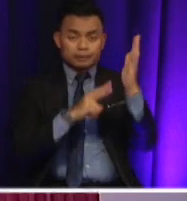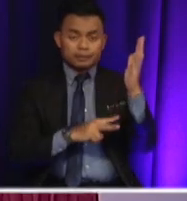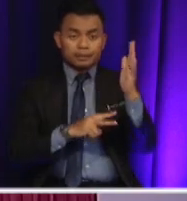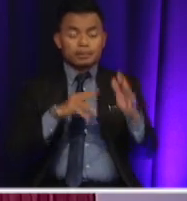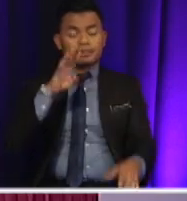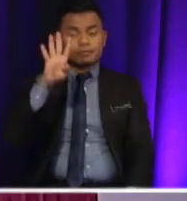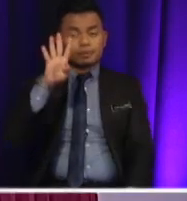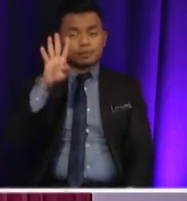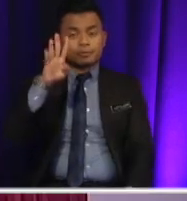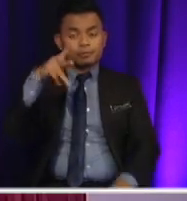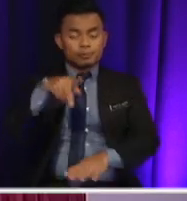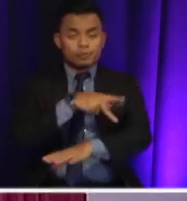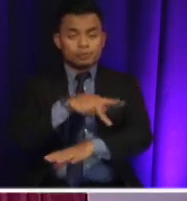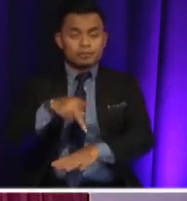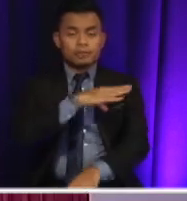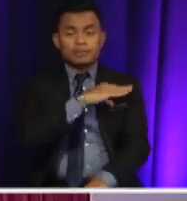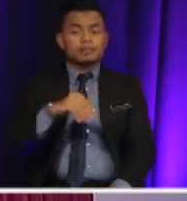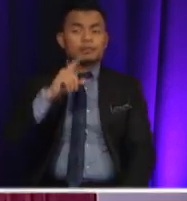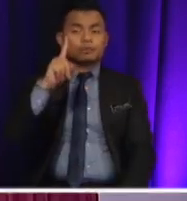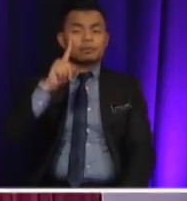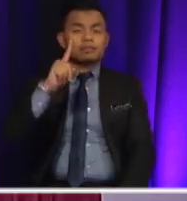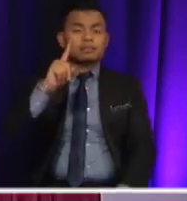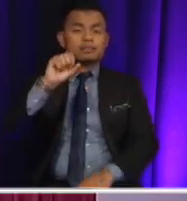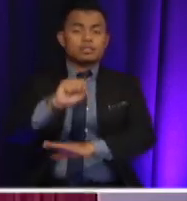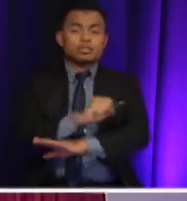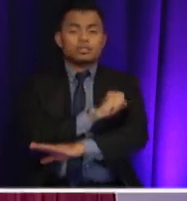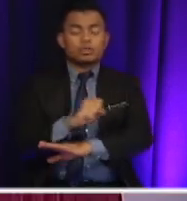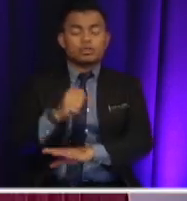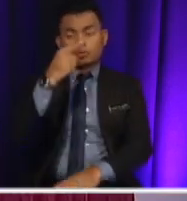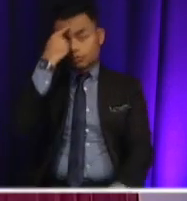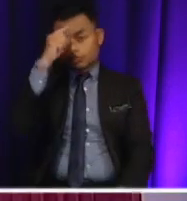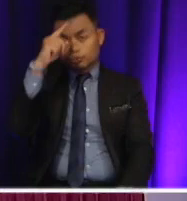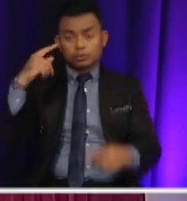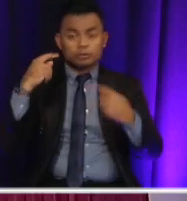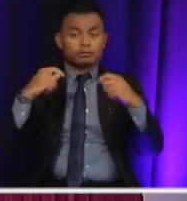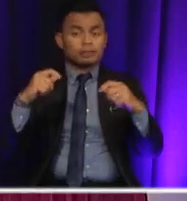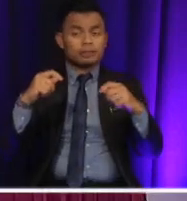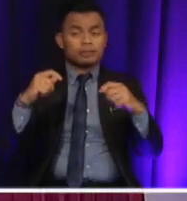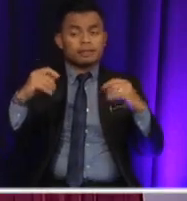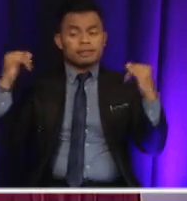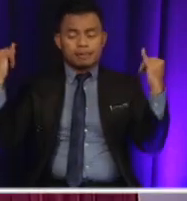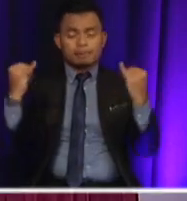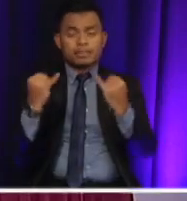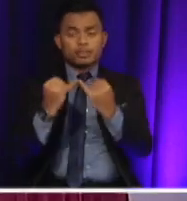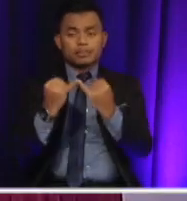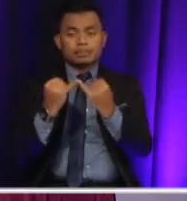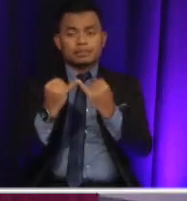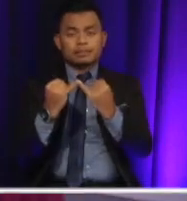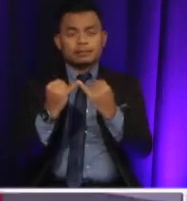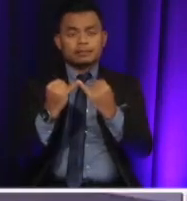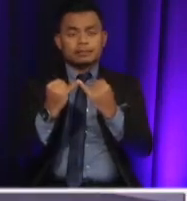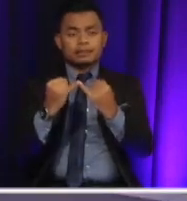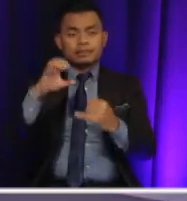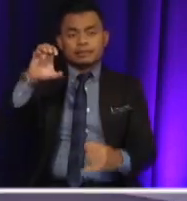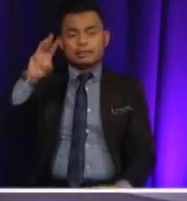4 poems Okay. and 1 song for you to try and match the emojis to